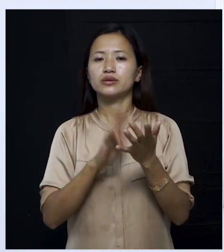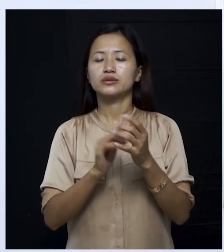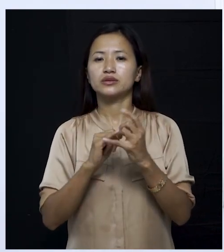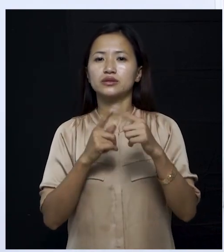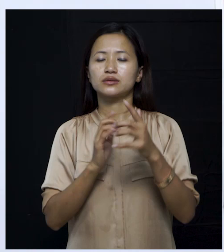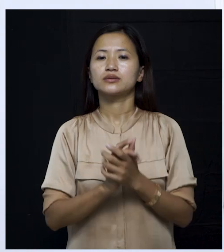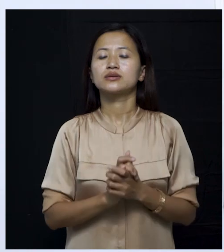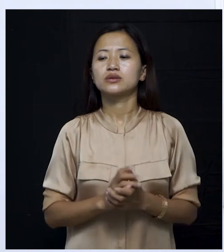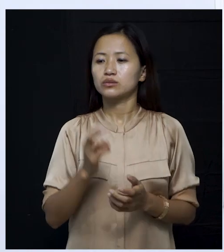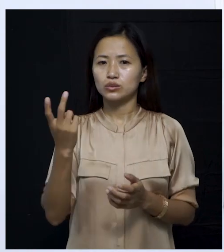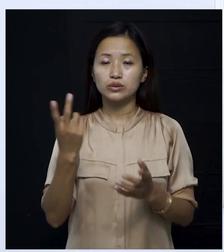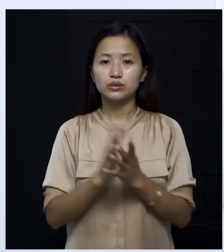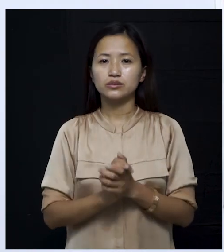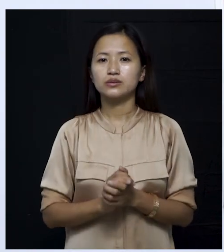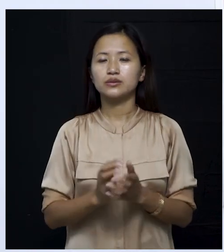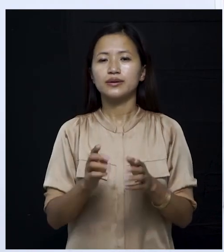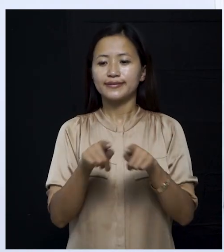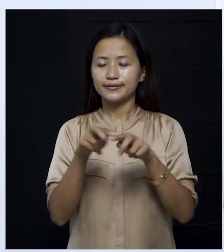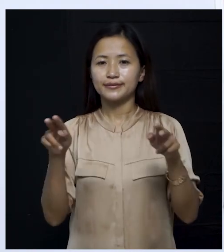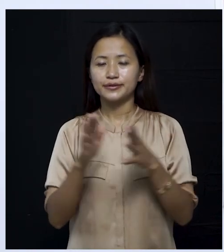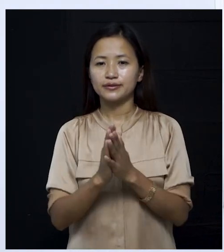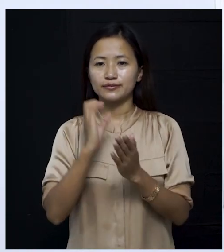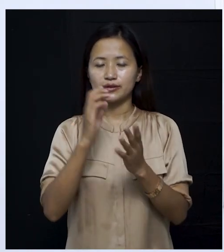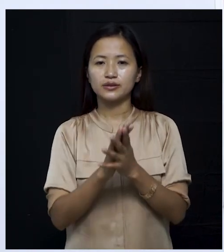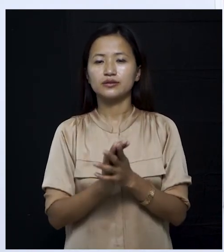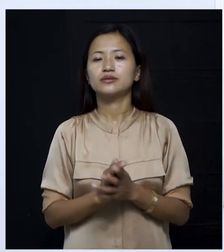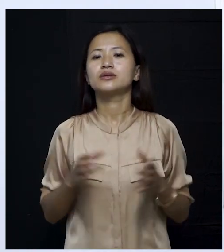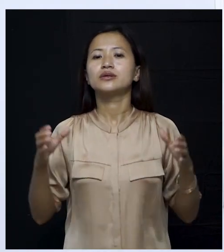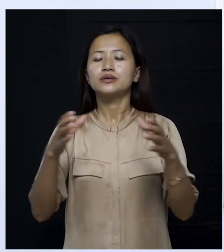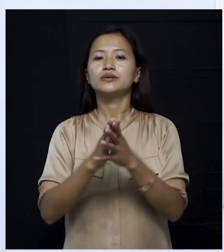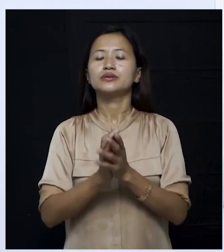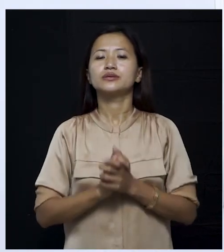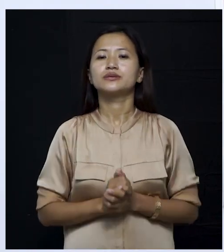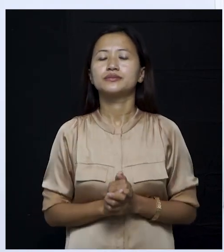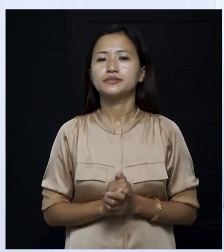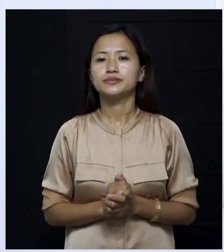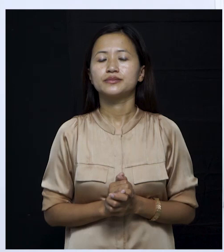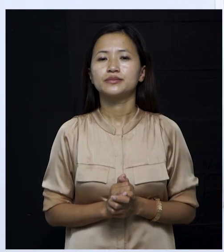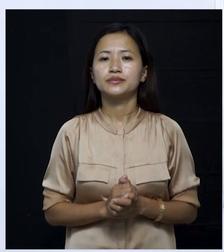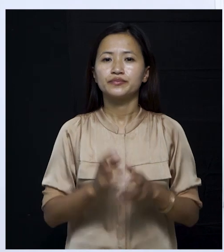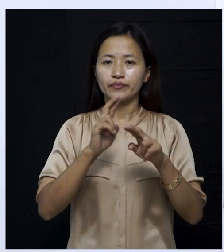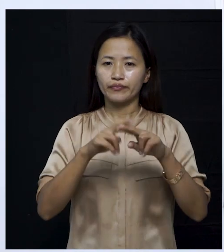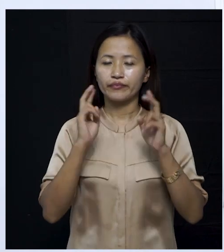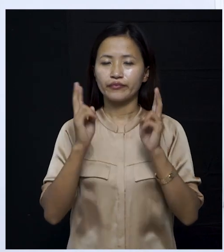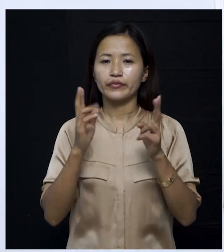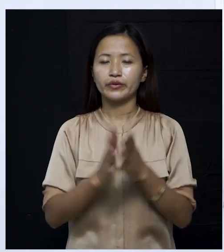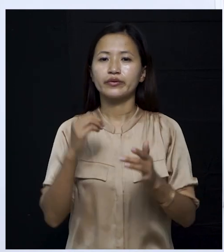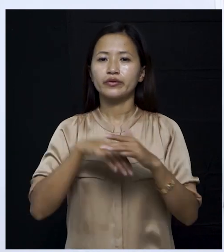So those are the two kinds or the two categories of credit institution. Okay, formal